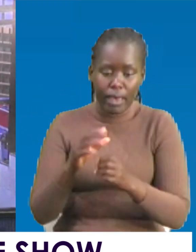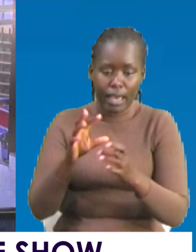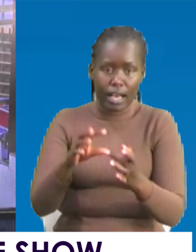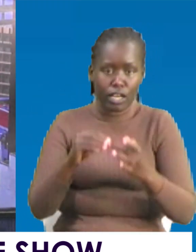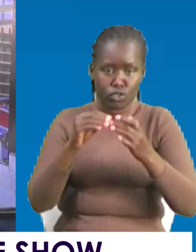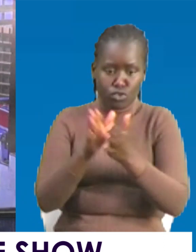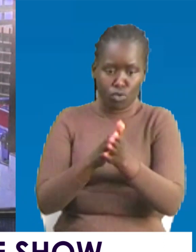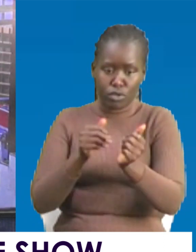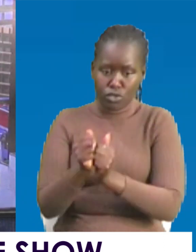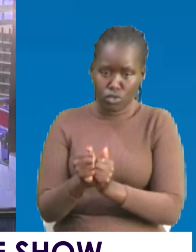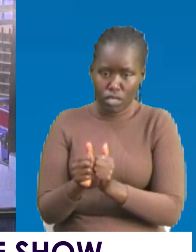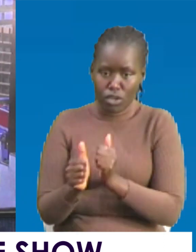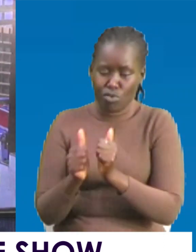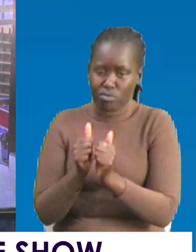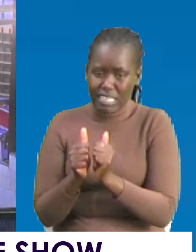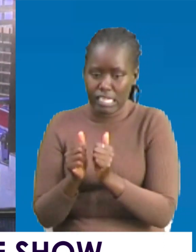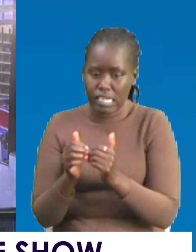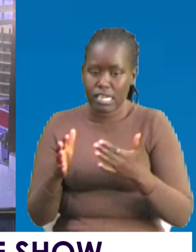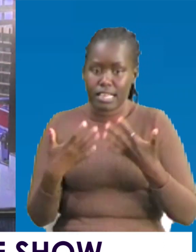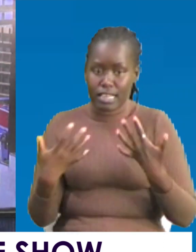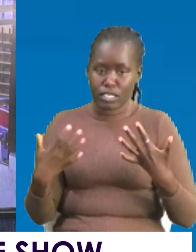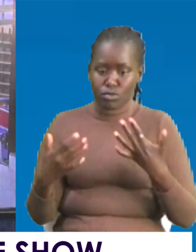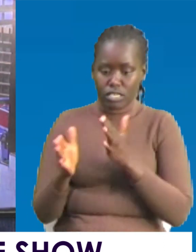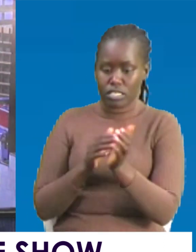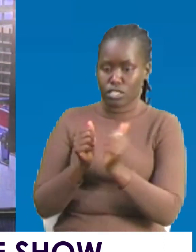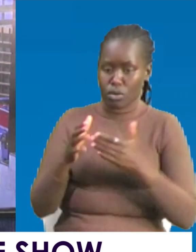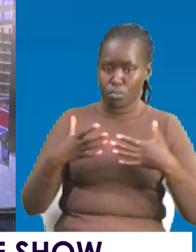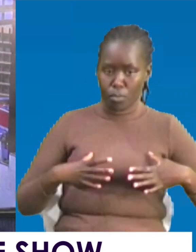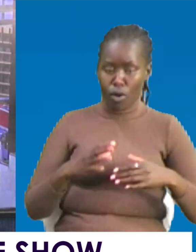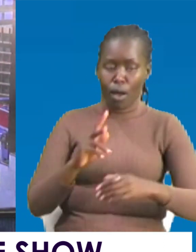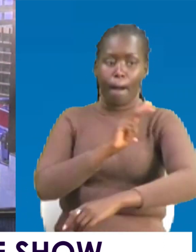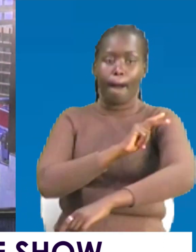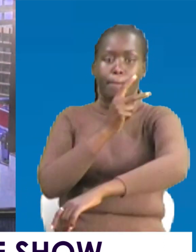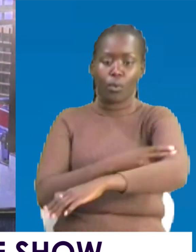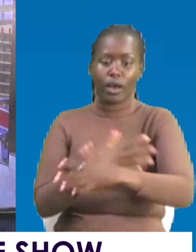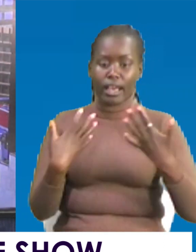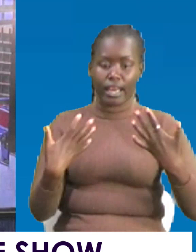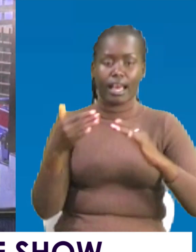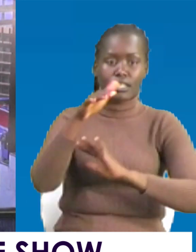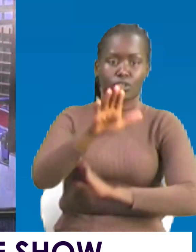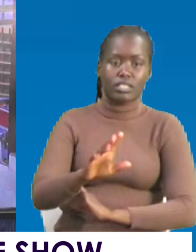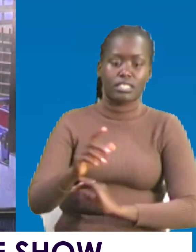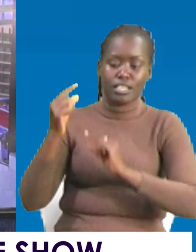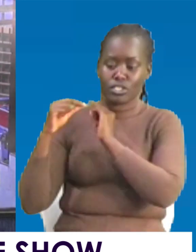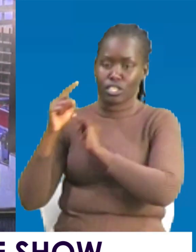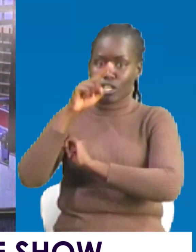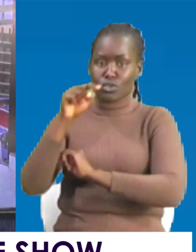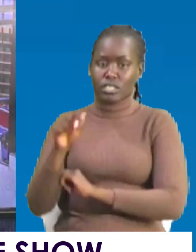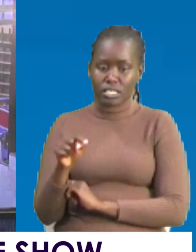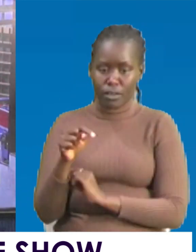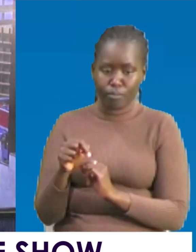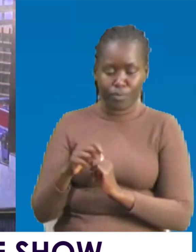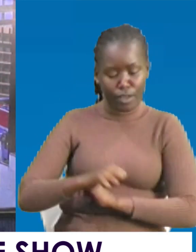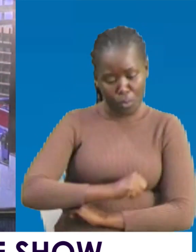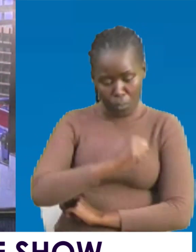destroyed by the things that has been destroying people. The power lies in your hand, young people. Gen Zs, come out of your